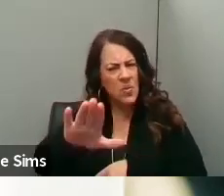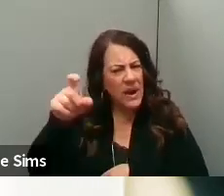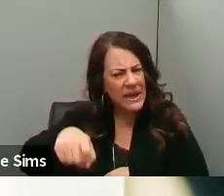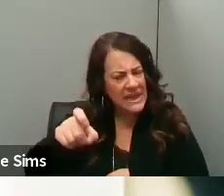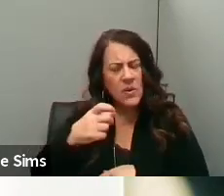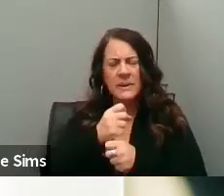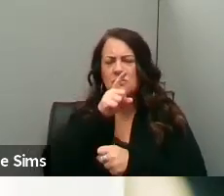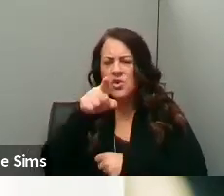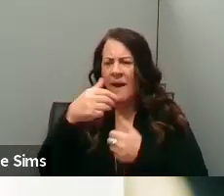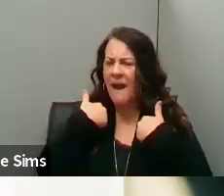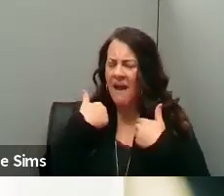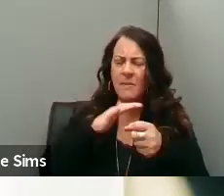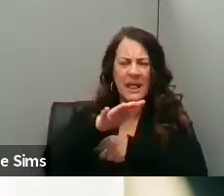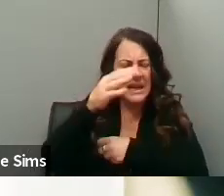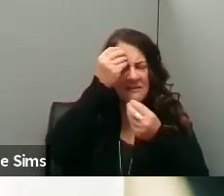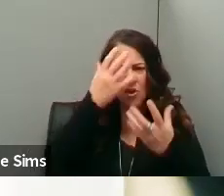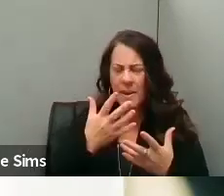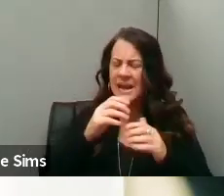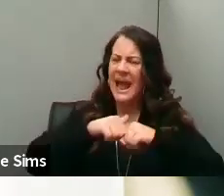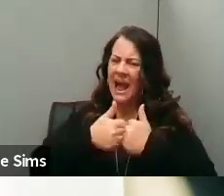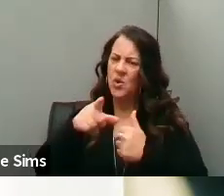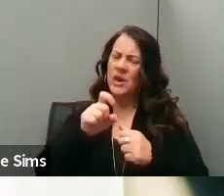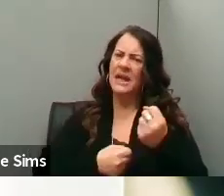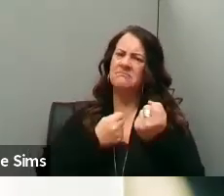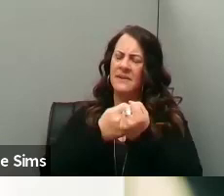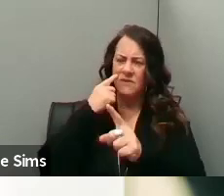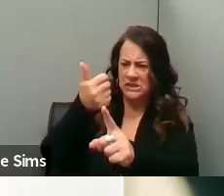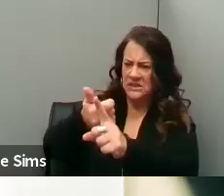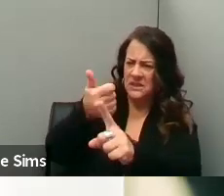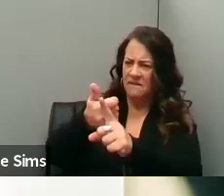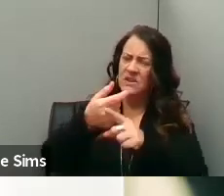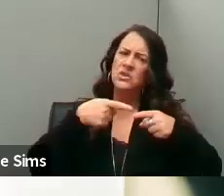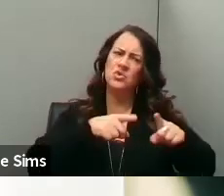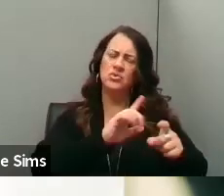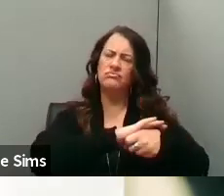you have the information you need to be a strong self-advocate during this difficult time.